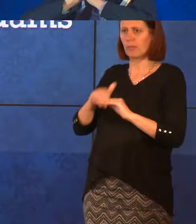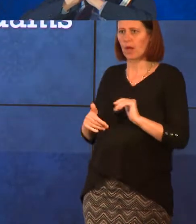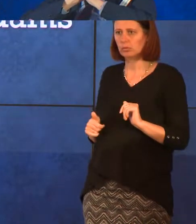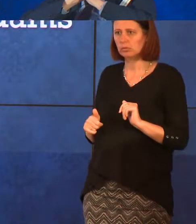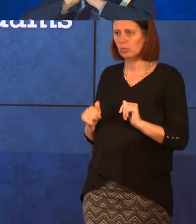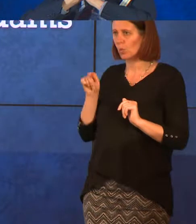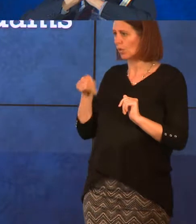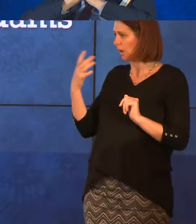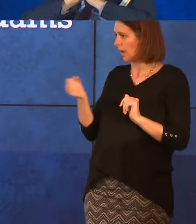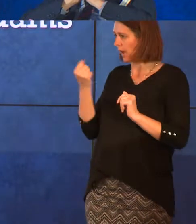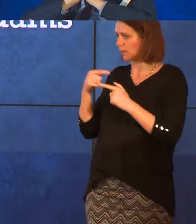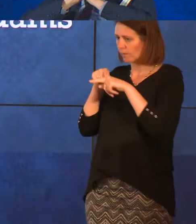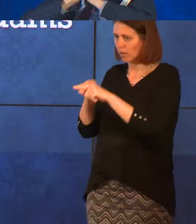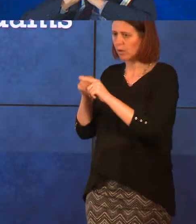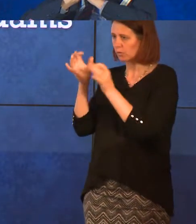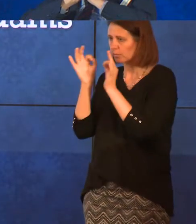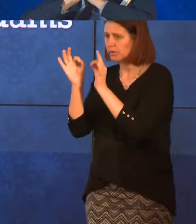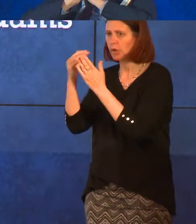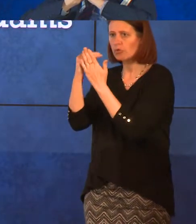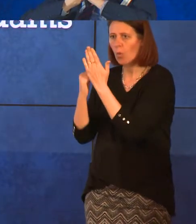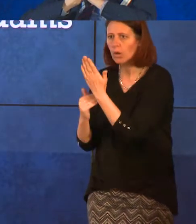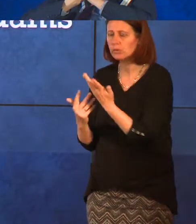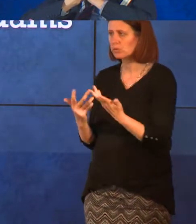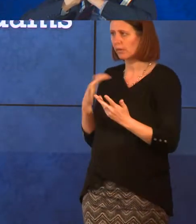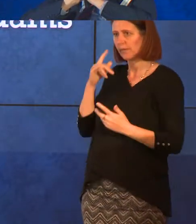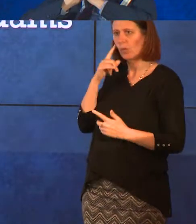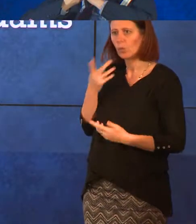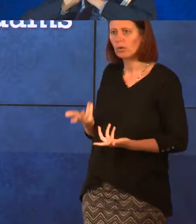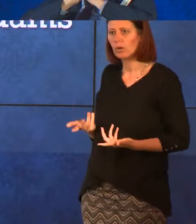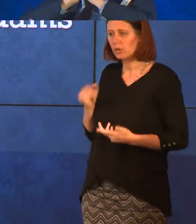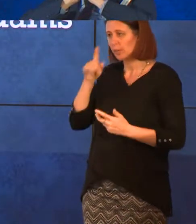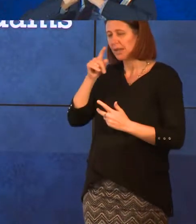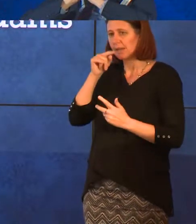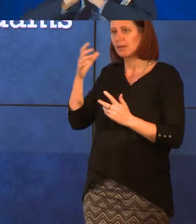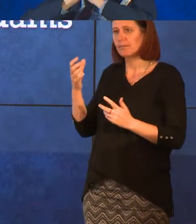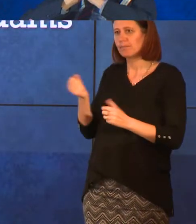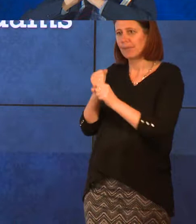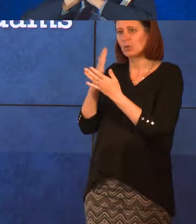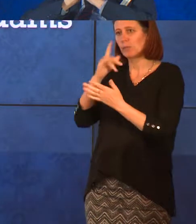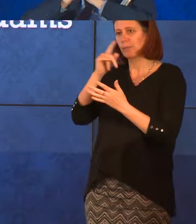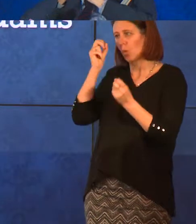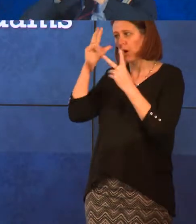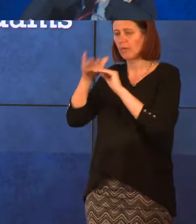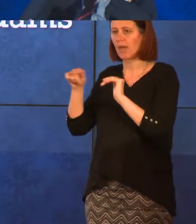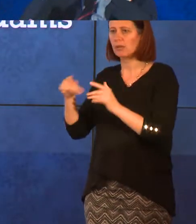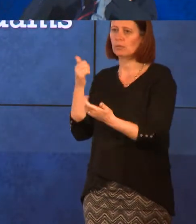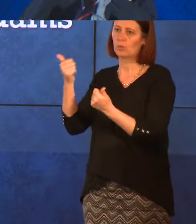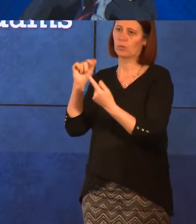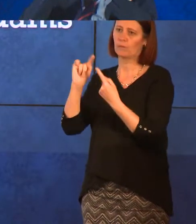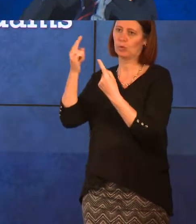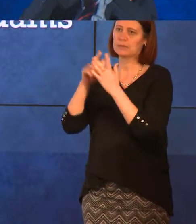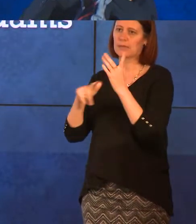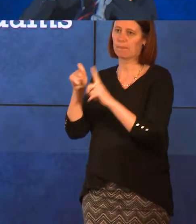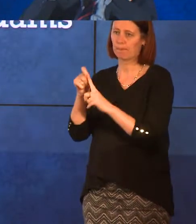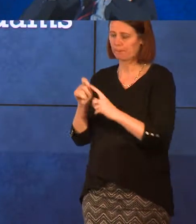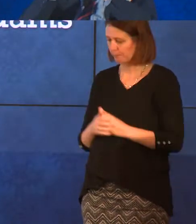have to fulfil certain requirements. So I think people even being aware of that is a good first step. But